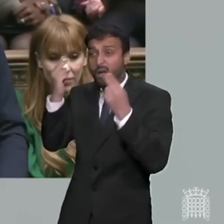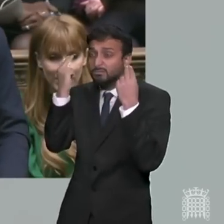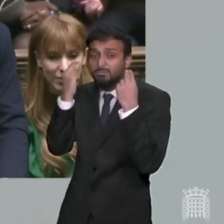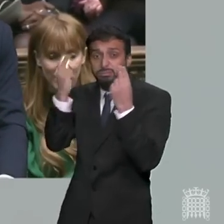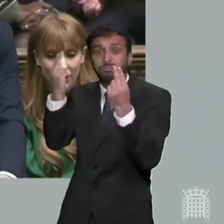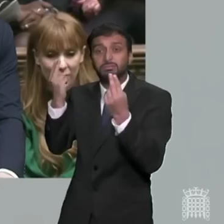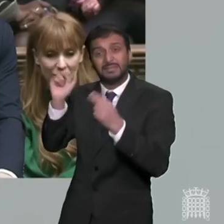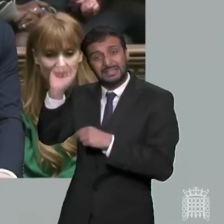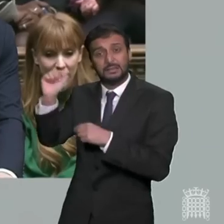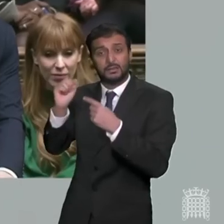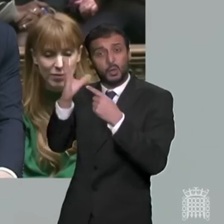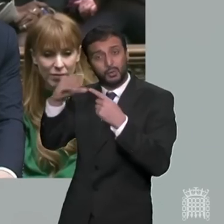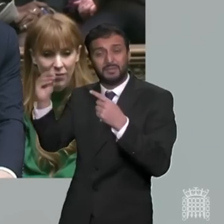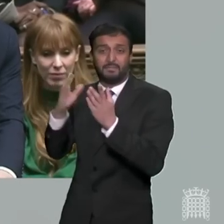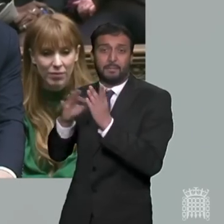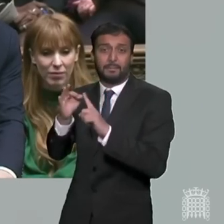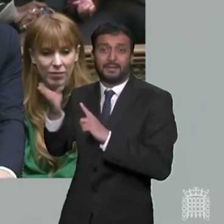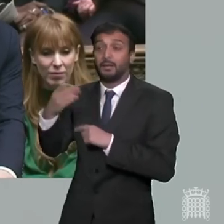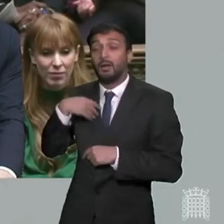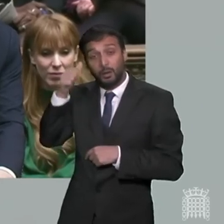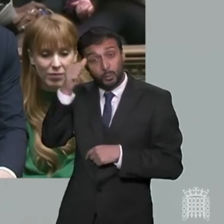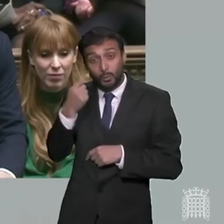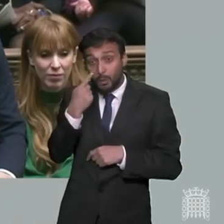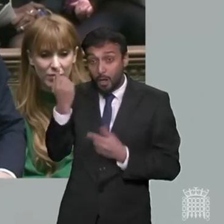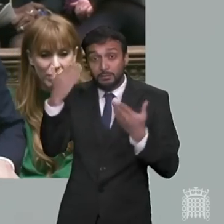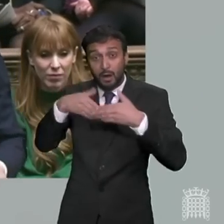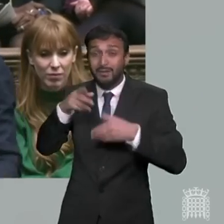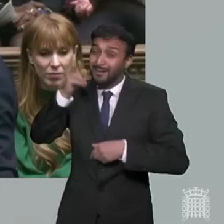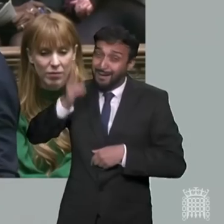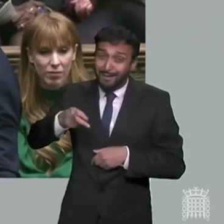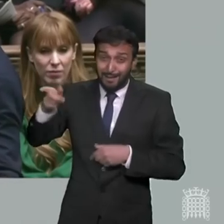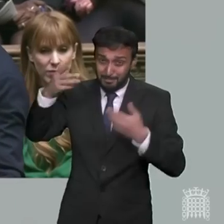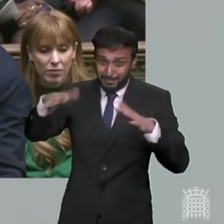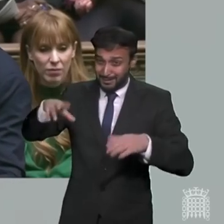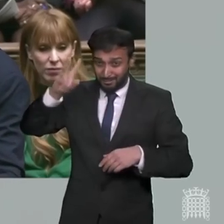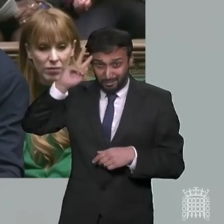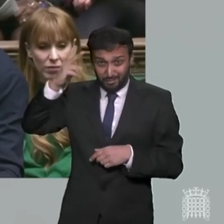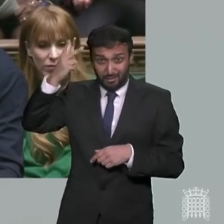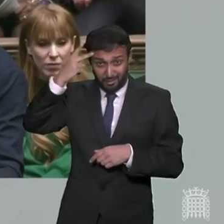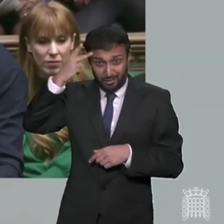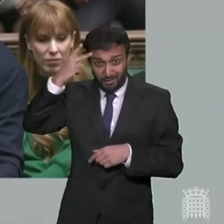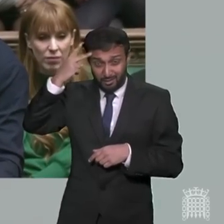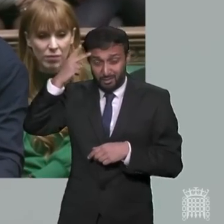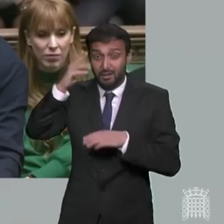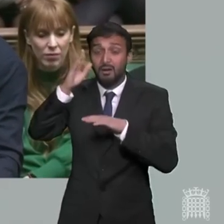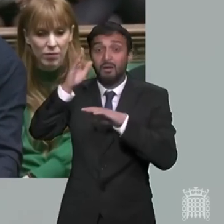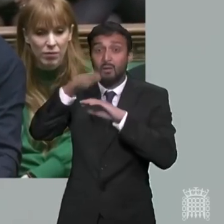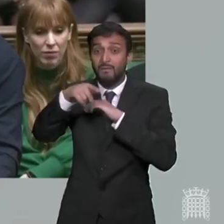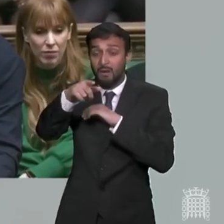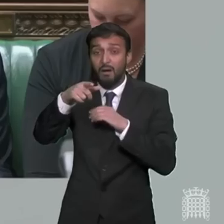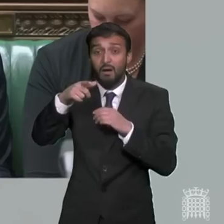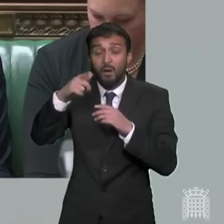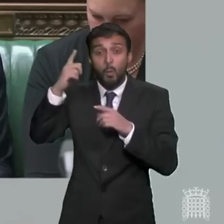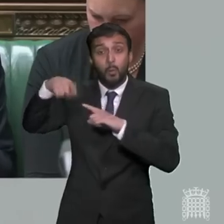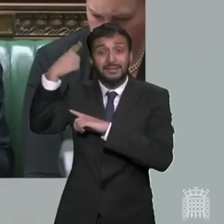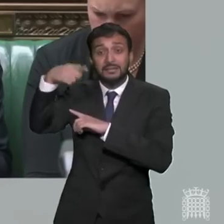I noticed there was another U-turn last night, this time on wind farms. I agree with that one, but is there no issue on which he won't give